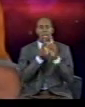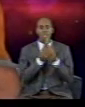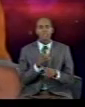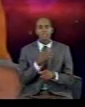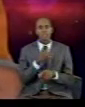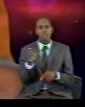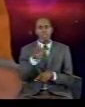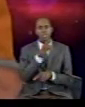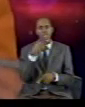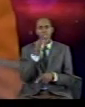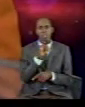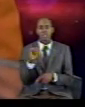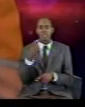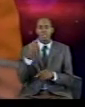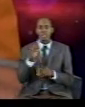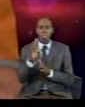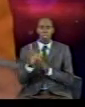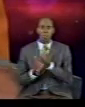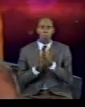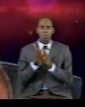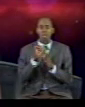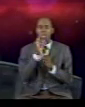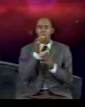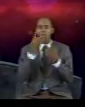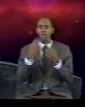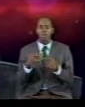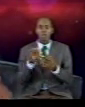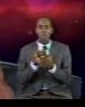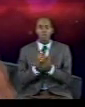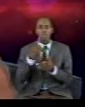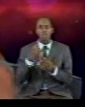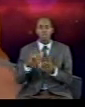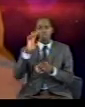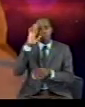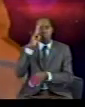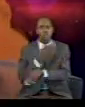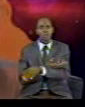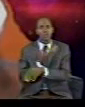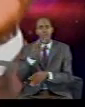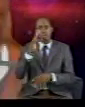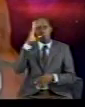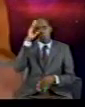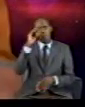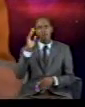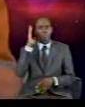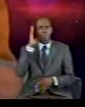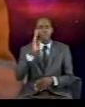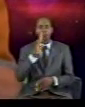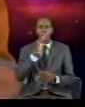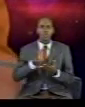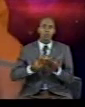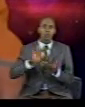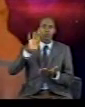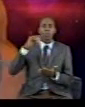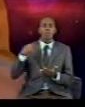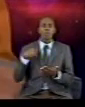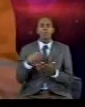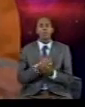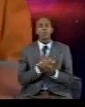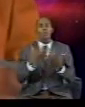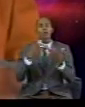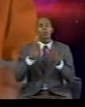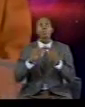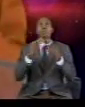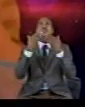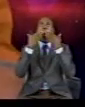the hour is come that the Son of Man shall be glorified. We want to thank God and bless